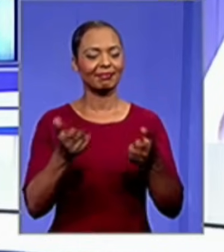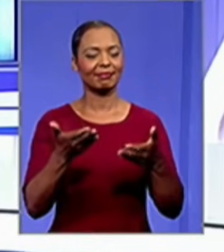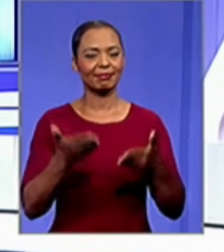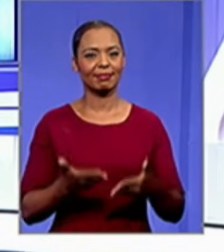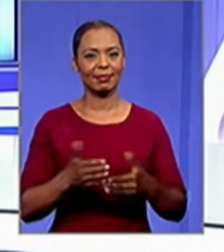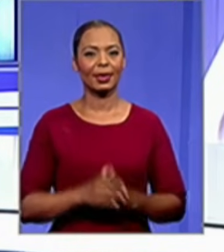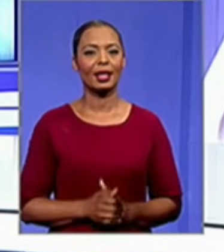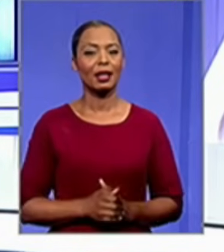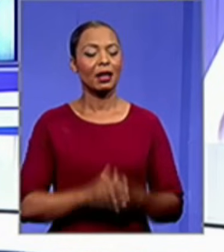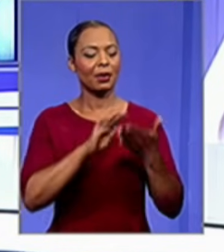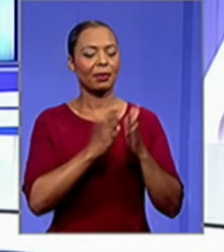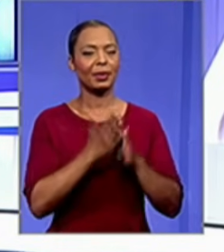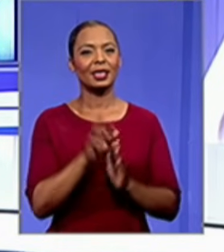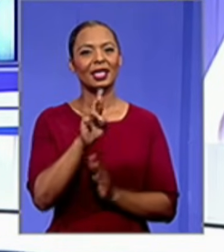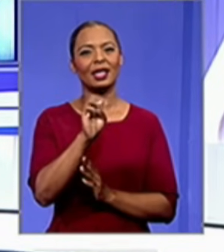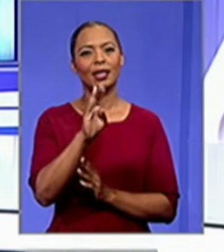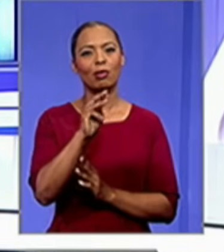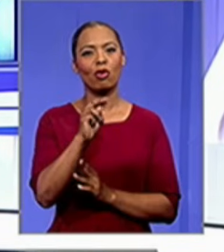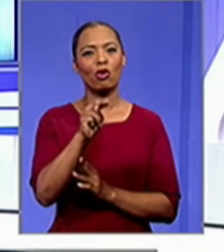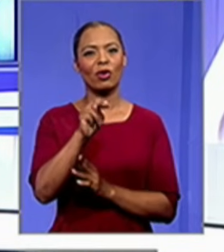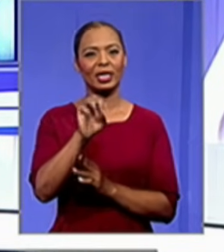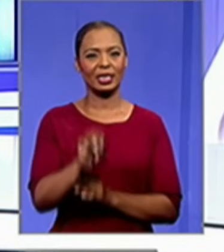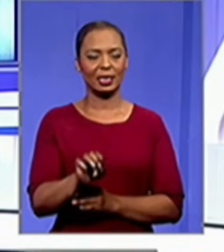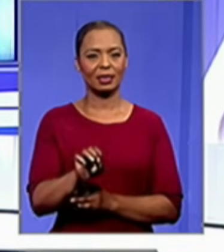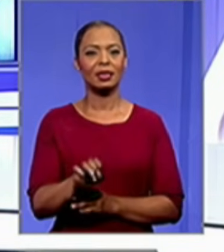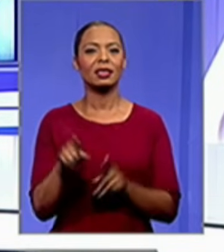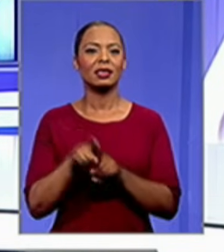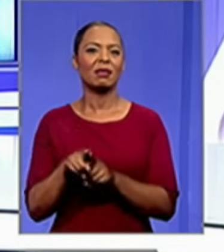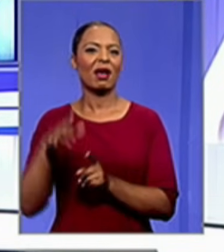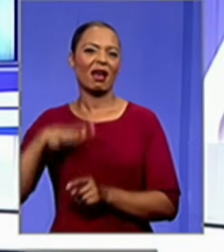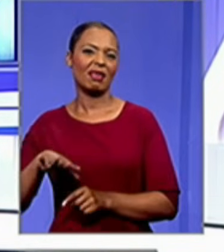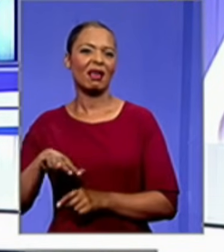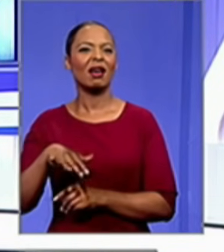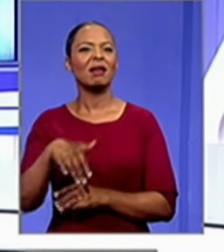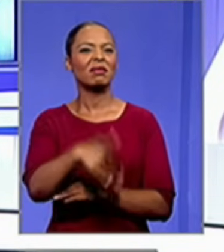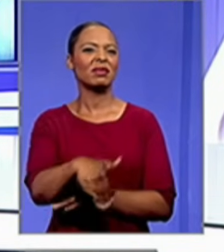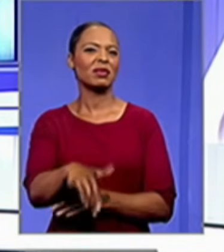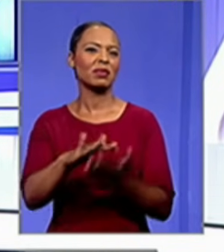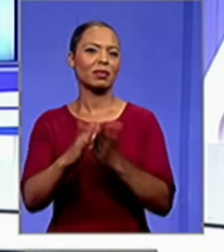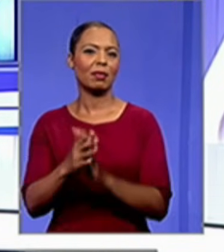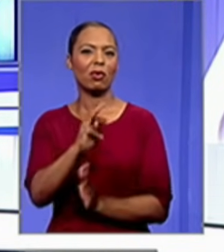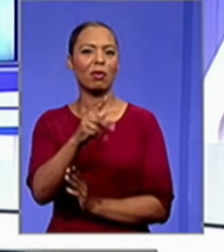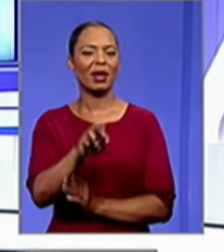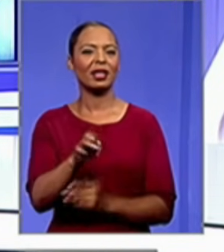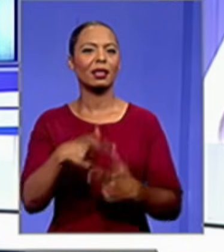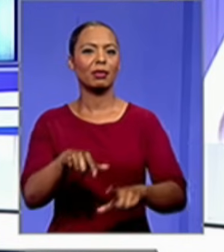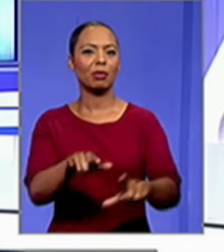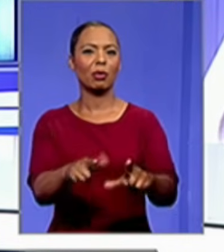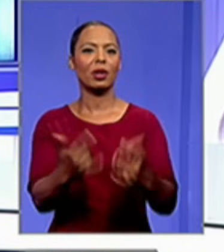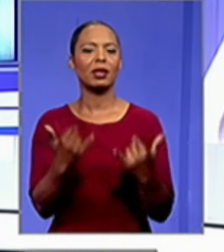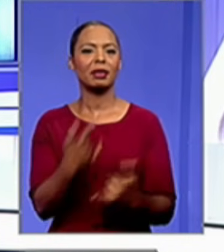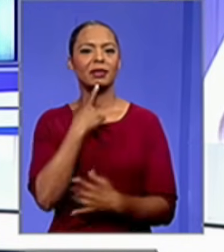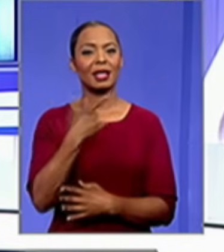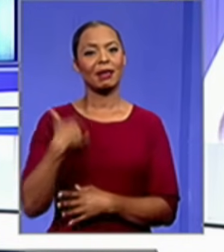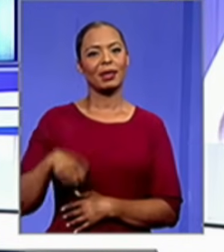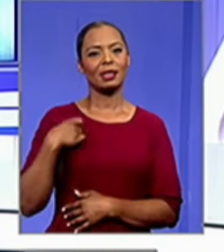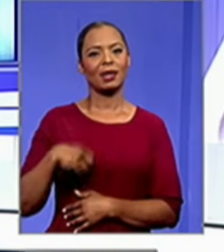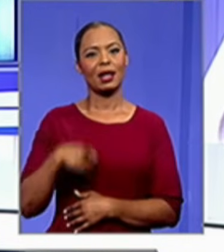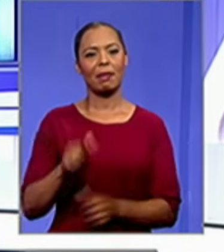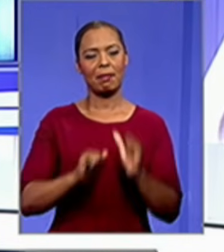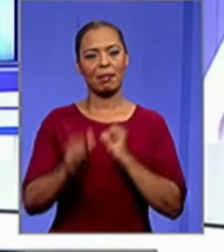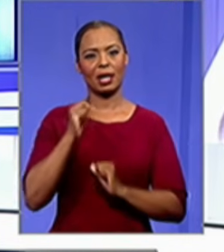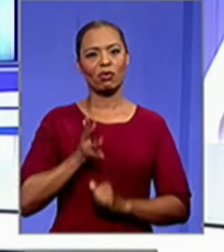Salamogela badudi ba re bone le metse mabapi ka ntlenyana ga Mokopane Limpopo ba re ba nyaka masepala wa